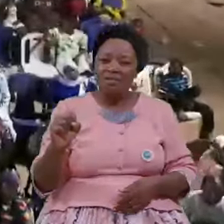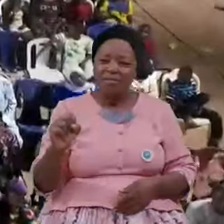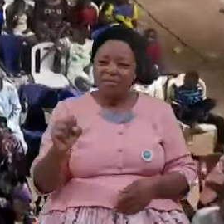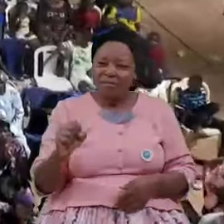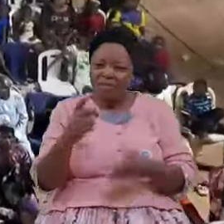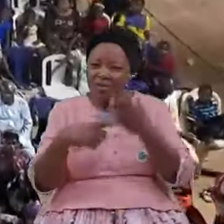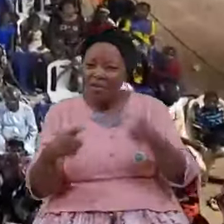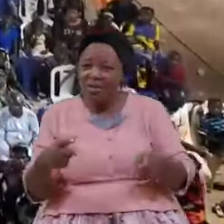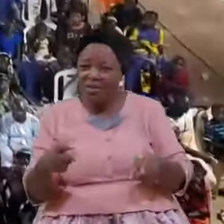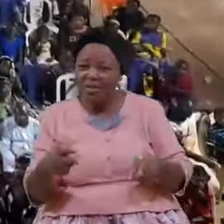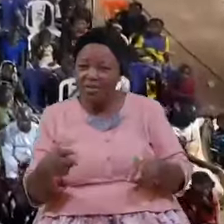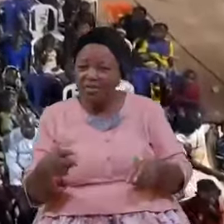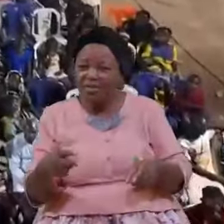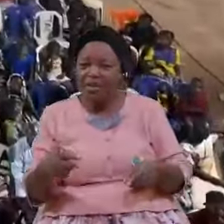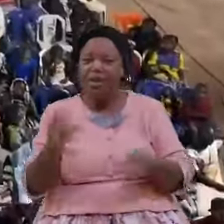What's your name?